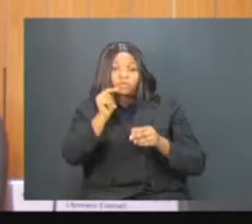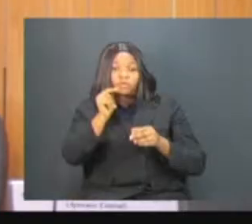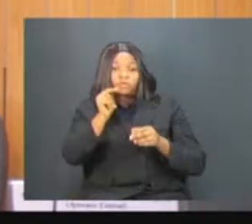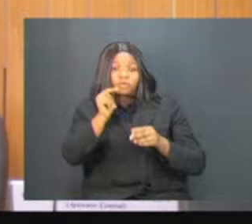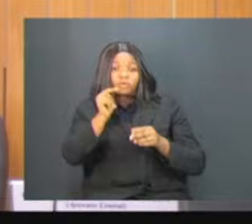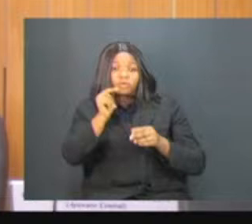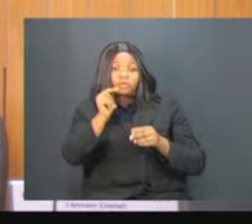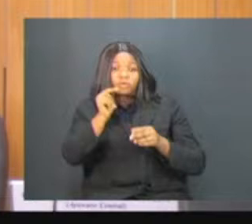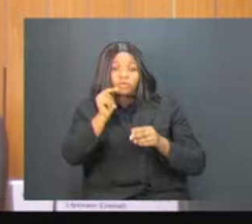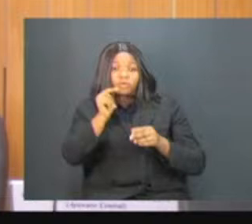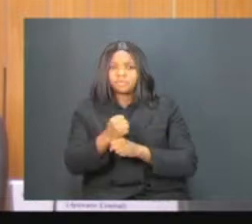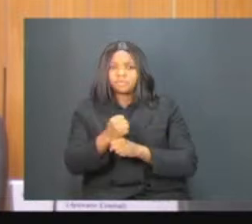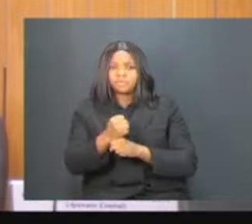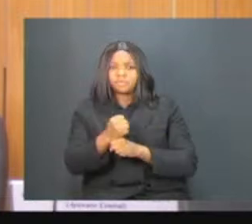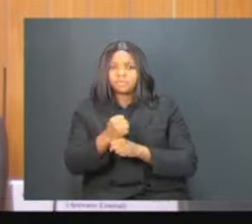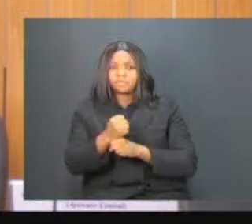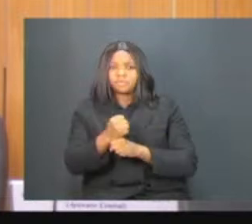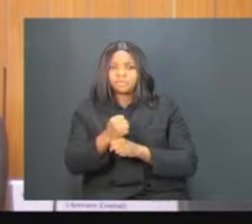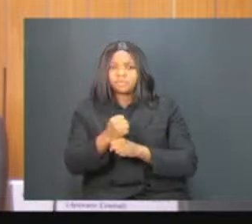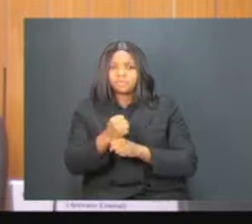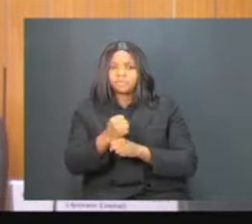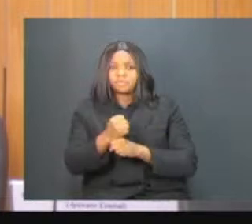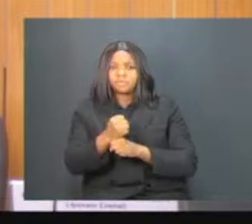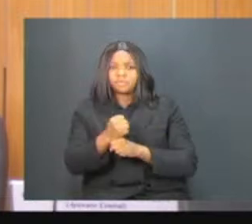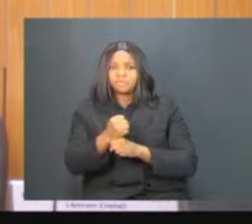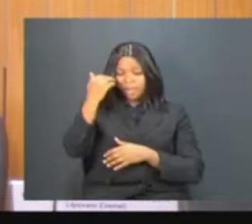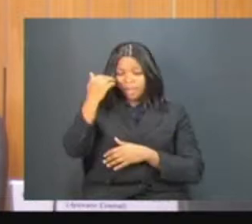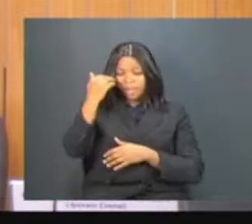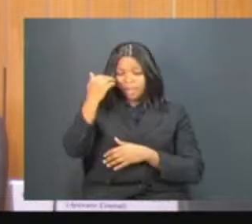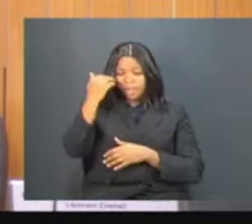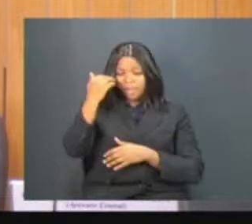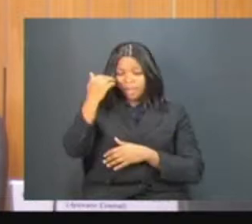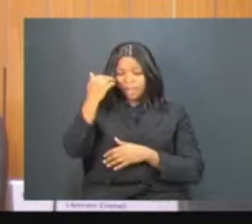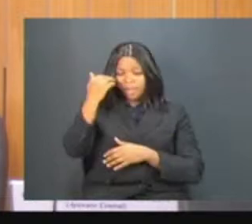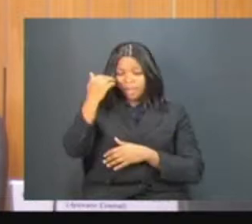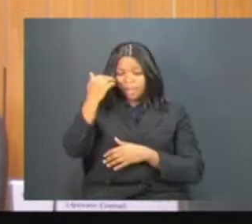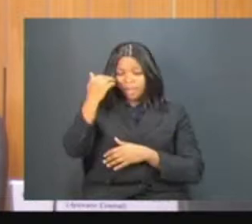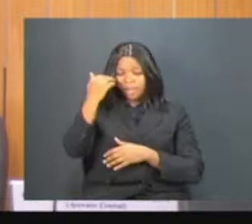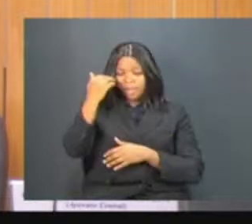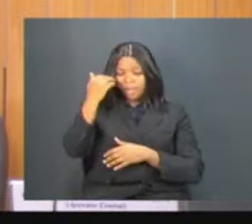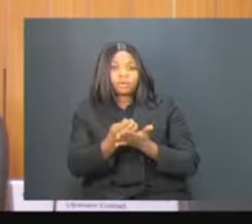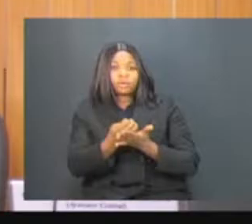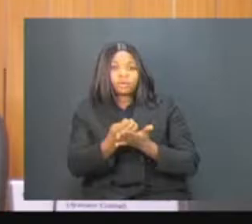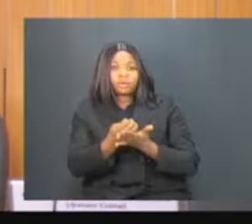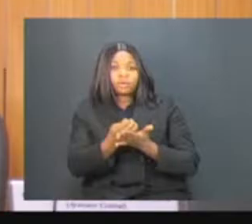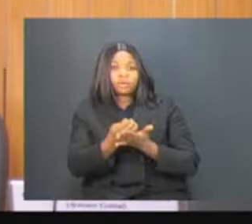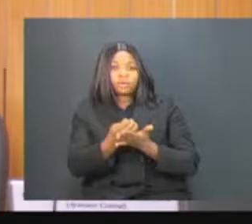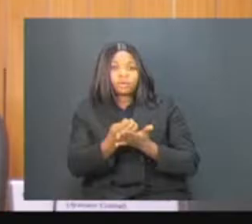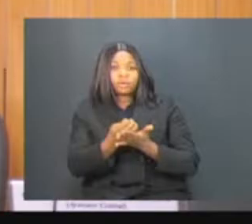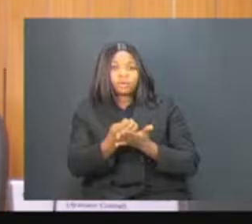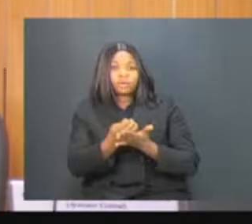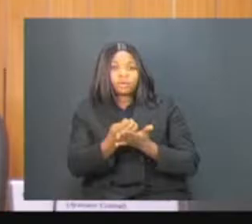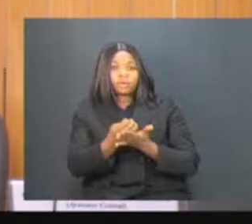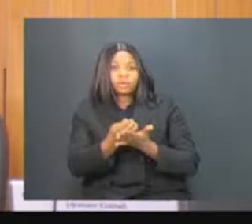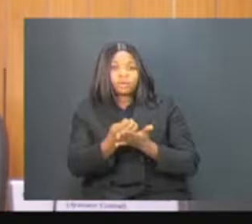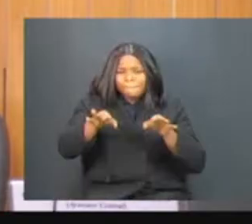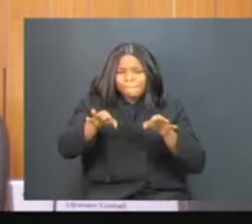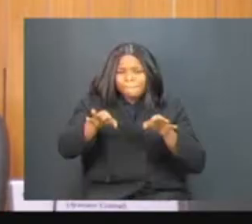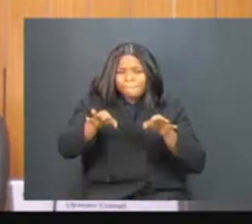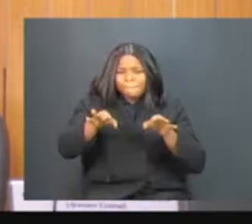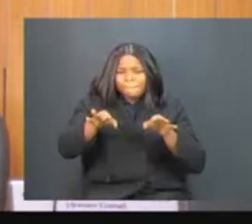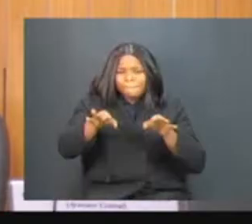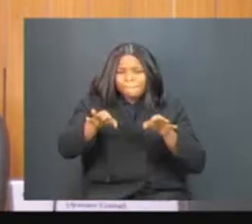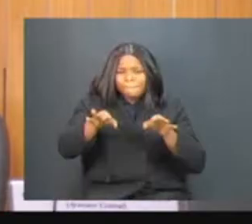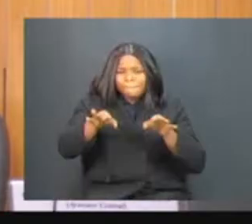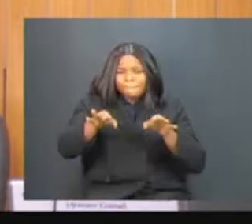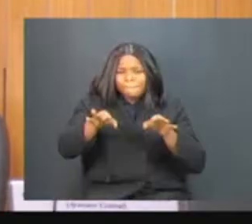access service in the night by the 24-hour economy, it is not only important to myself, it is not only important to NDC,